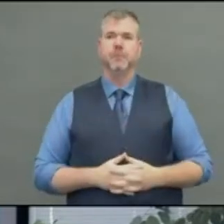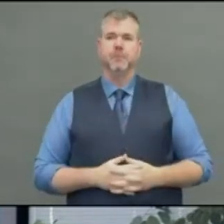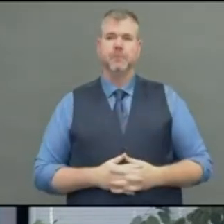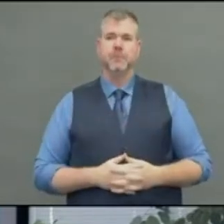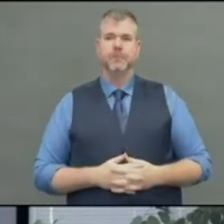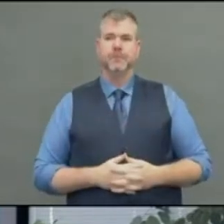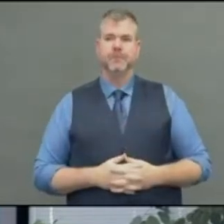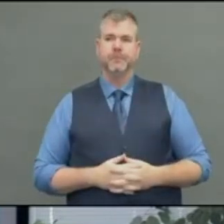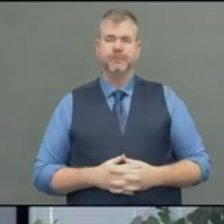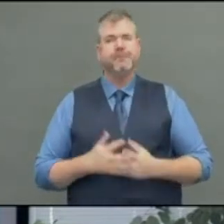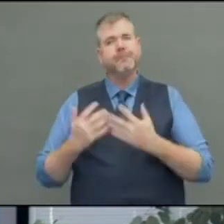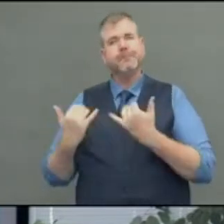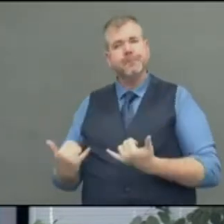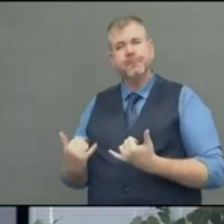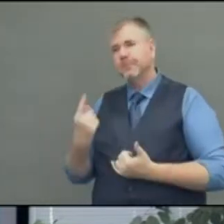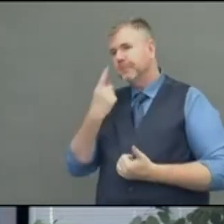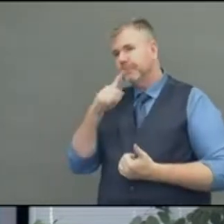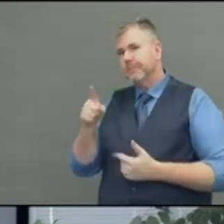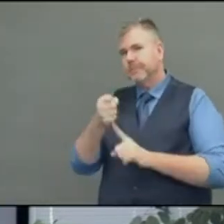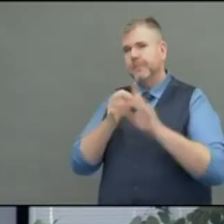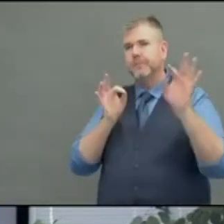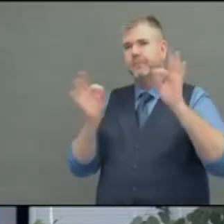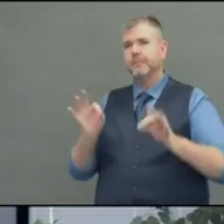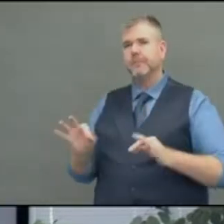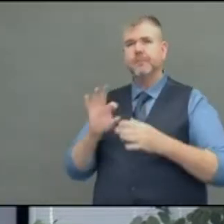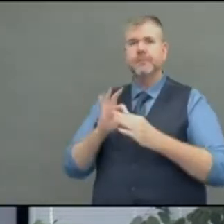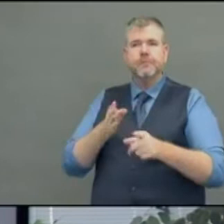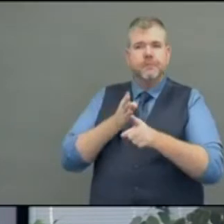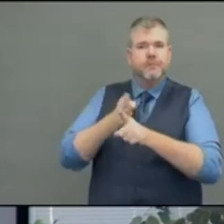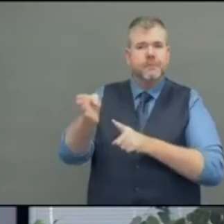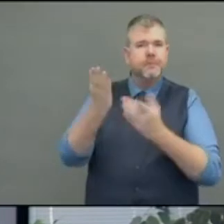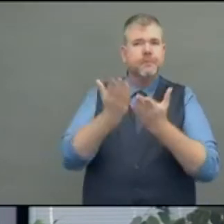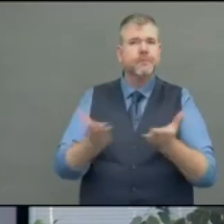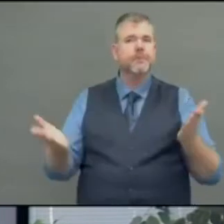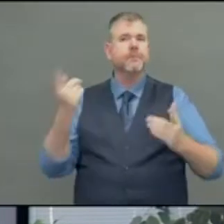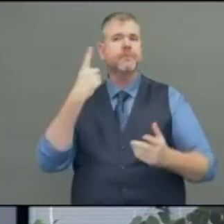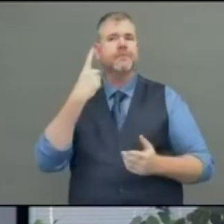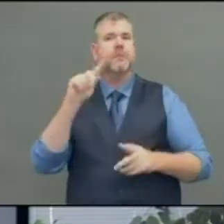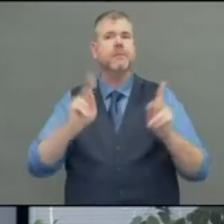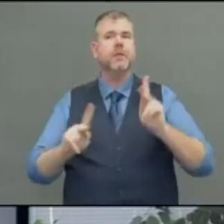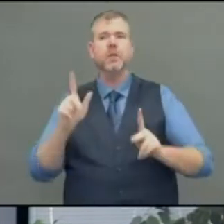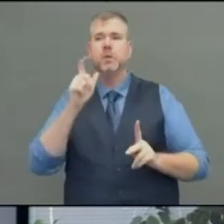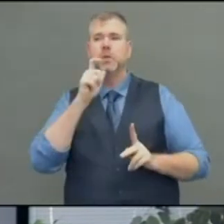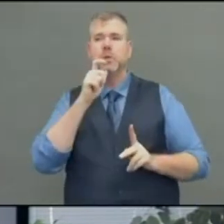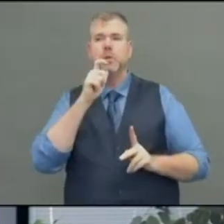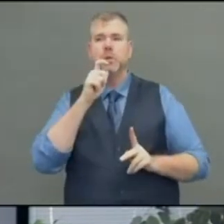bit about those specialized devices for people with difficulty moving?